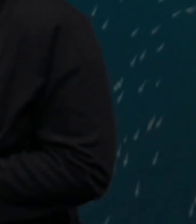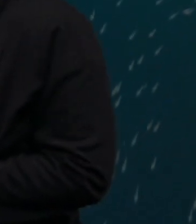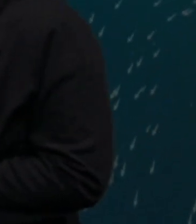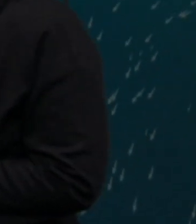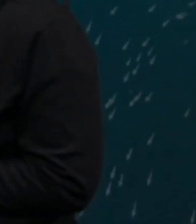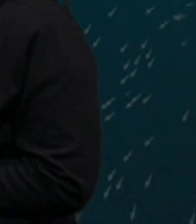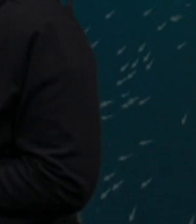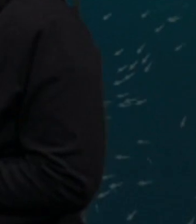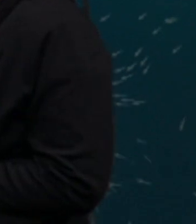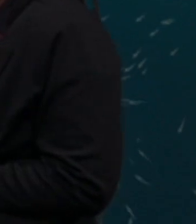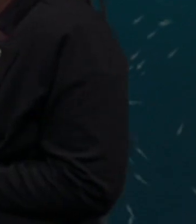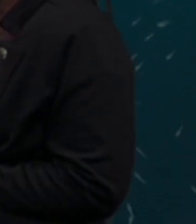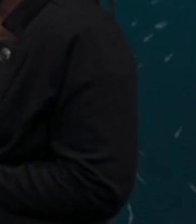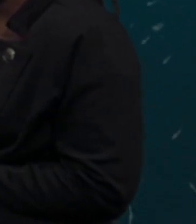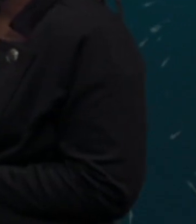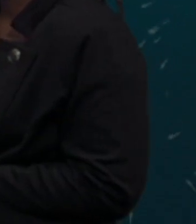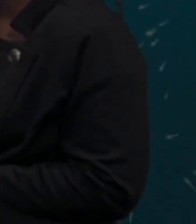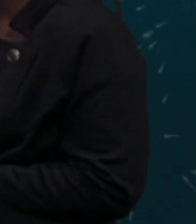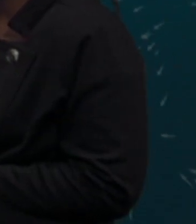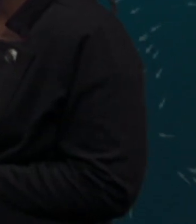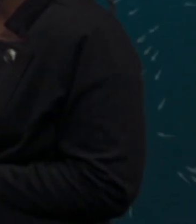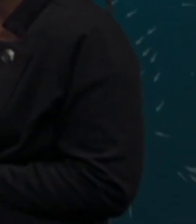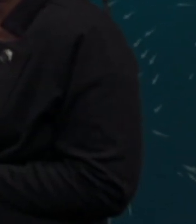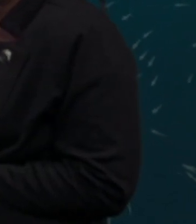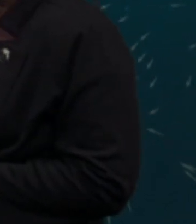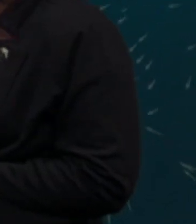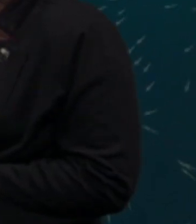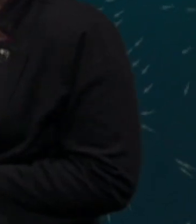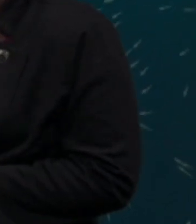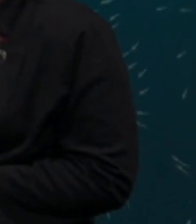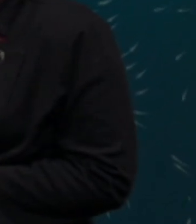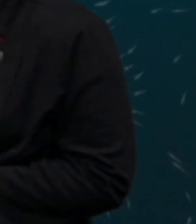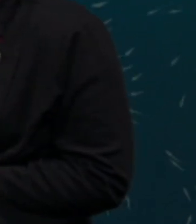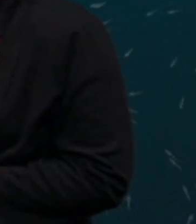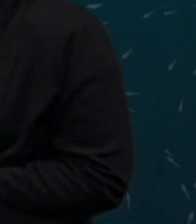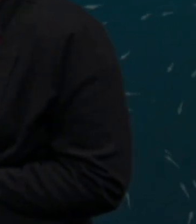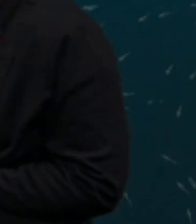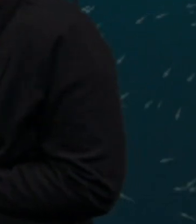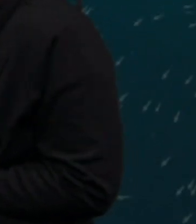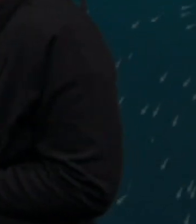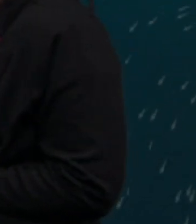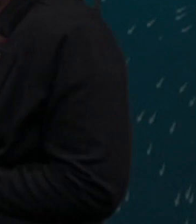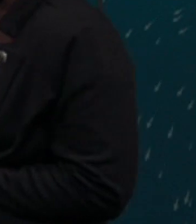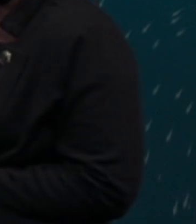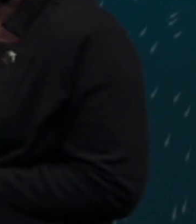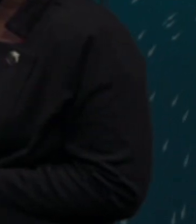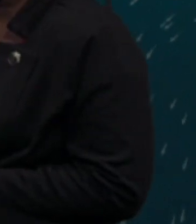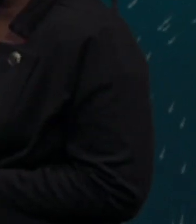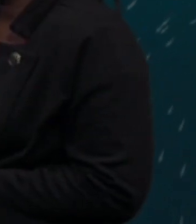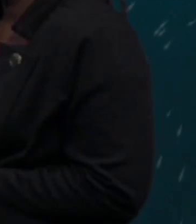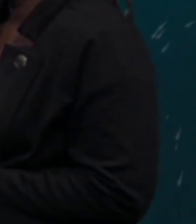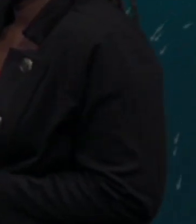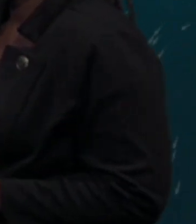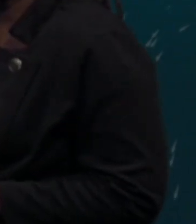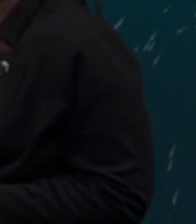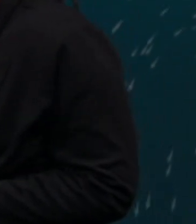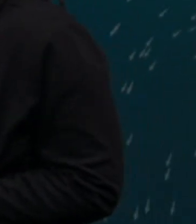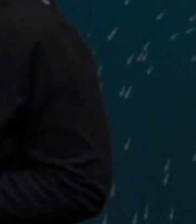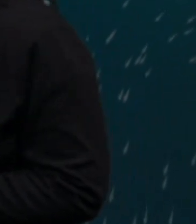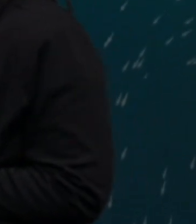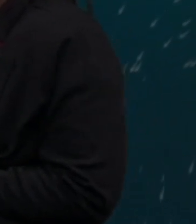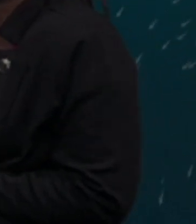di le 60 segolobogolo yang ka kwa porofenseng ya mono Gauteng le dikarolo dingwe tsa porofense ya North West mme re lebelele mo tsatsing la ka moso dipula